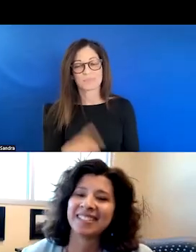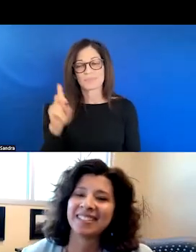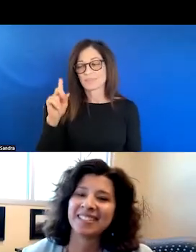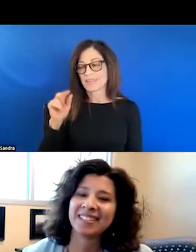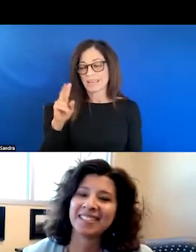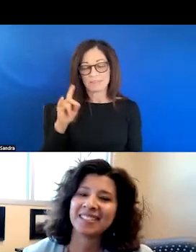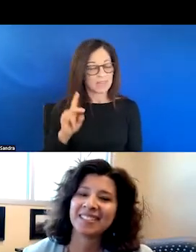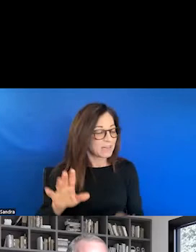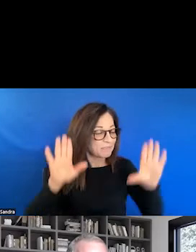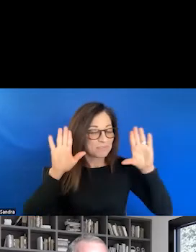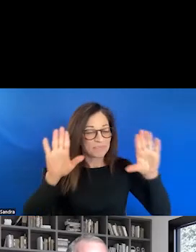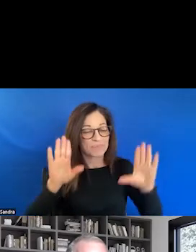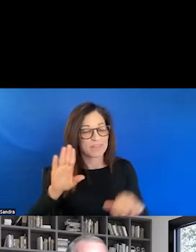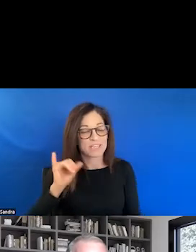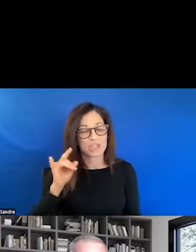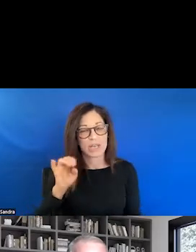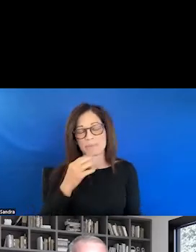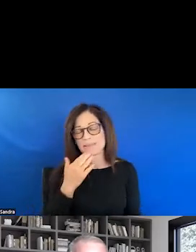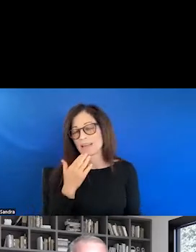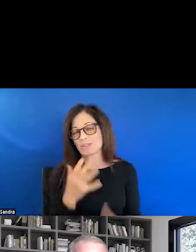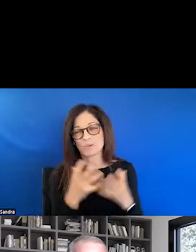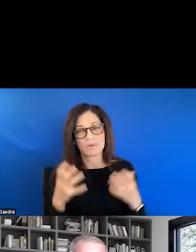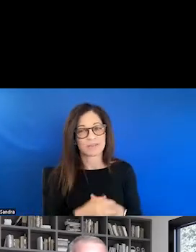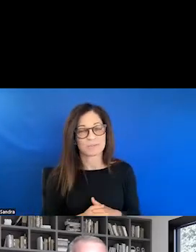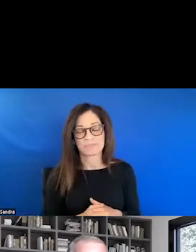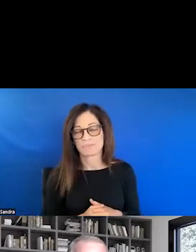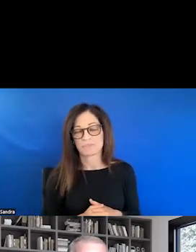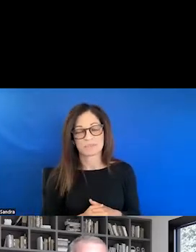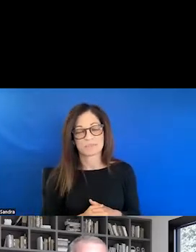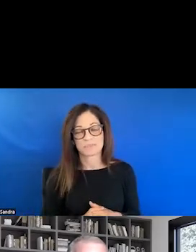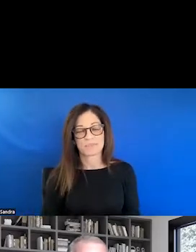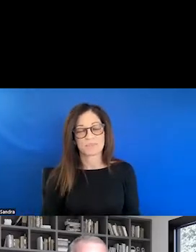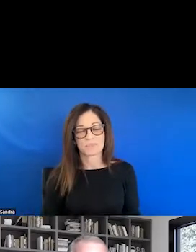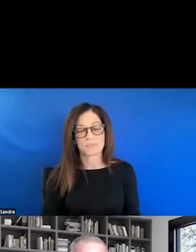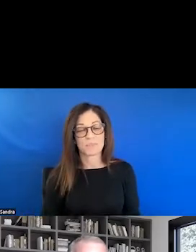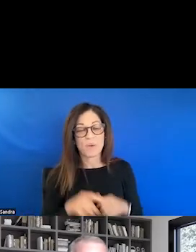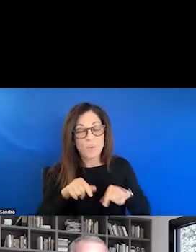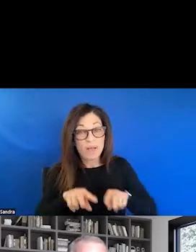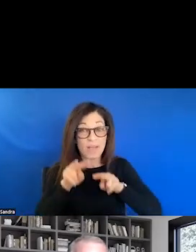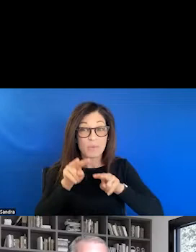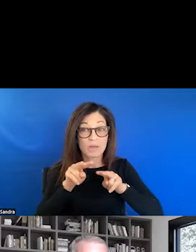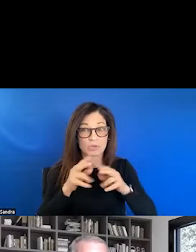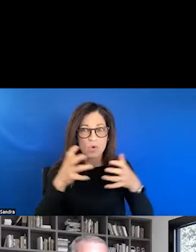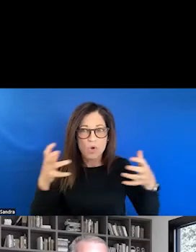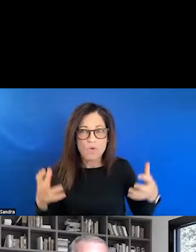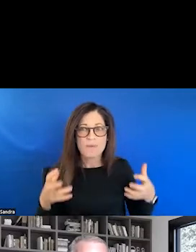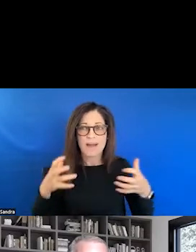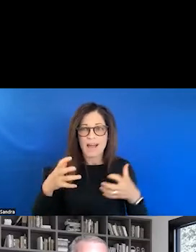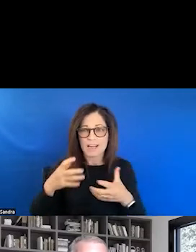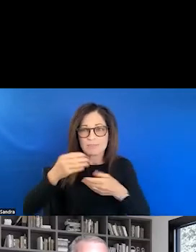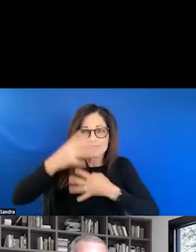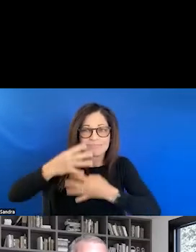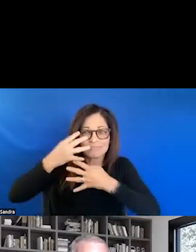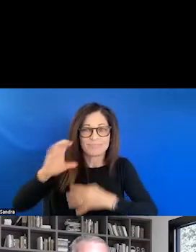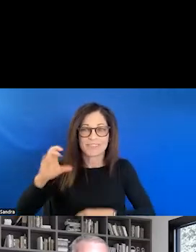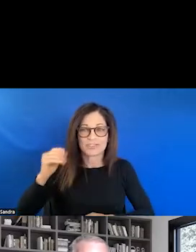Thanks so much. You know, I'm watching, there's just an amazing amount of content in the chat, and a number of